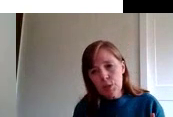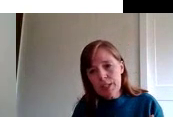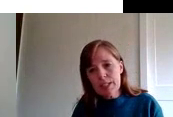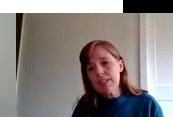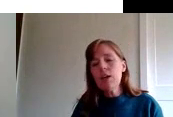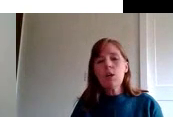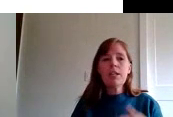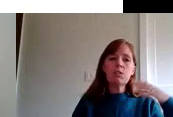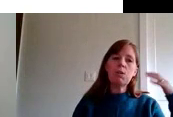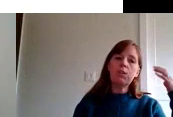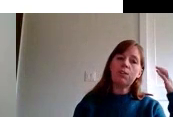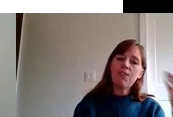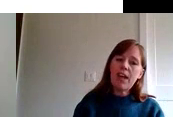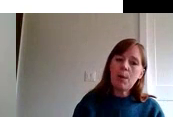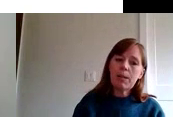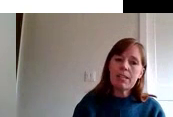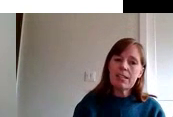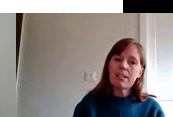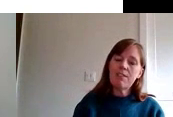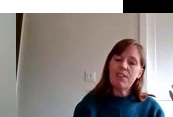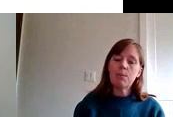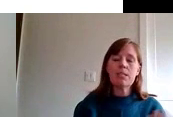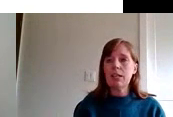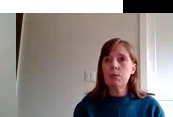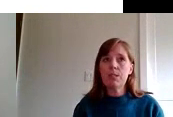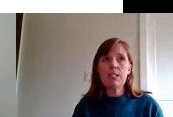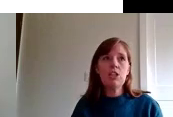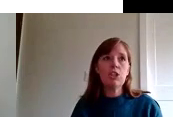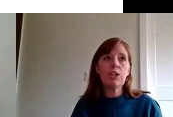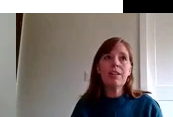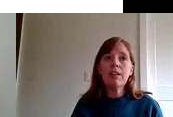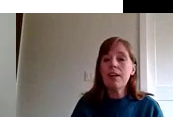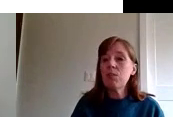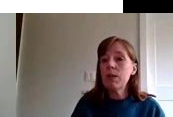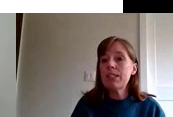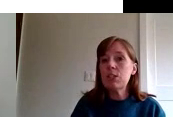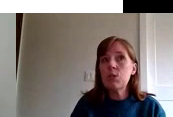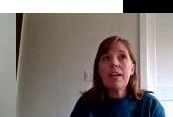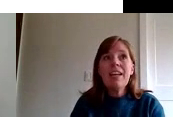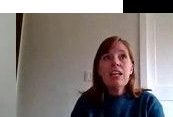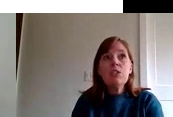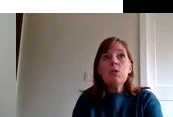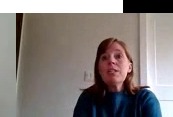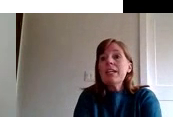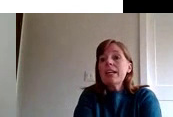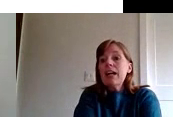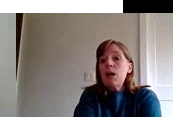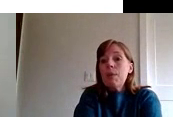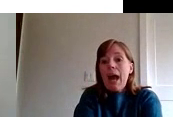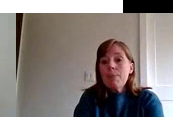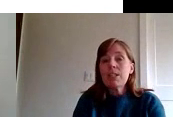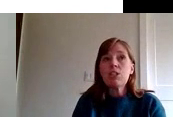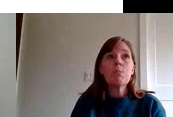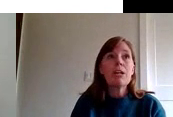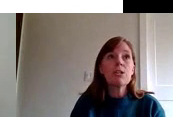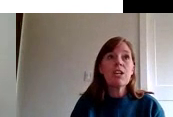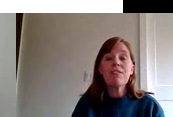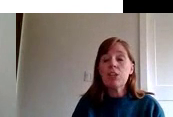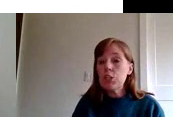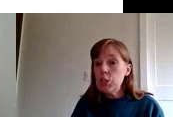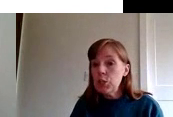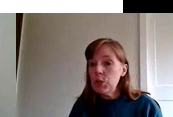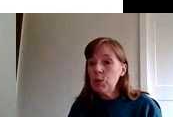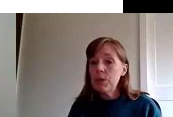connect with your students, connect with your families, and that families connect with a teacher. And a lot of ways to do that is using apps such